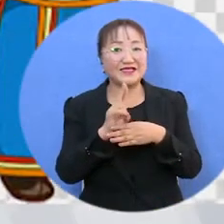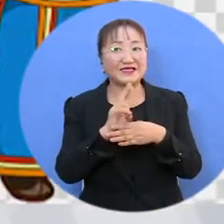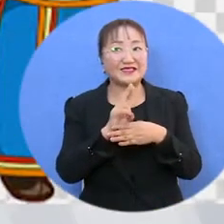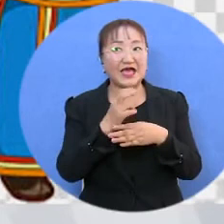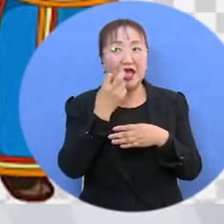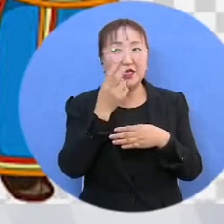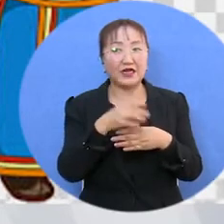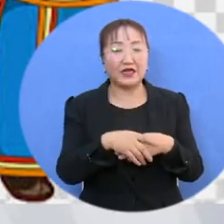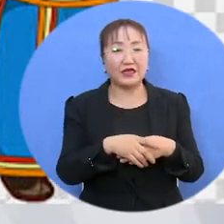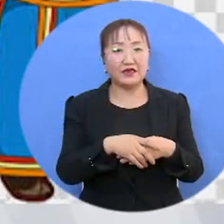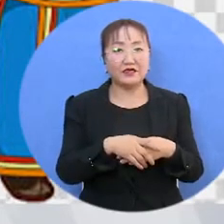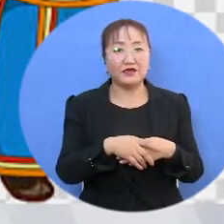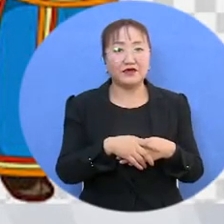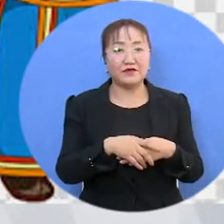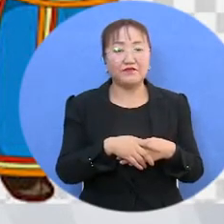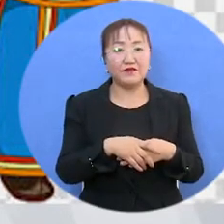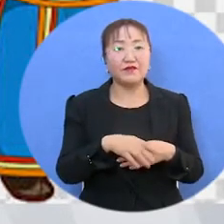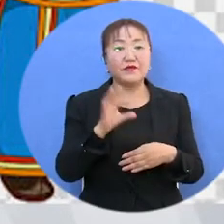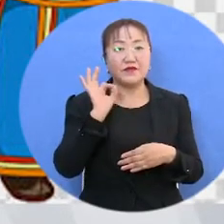Of course, yes, I do.